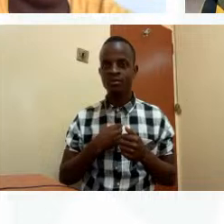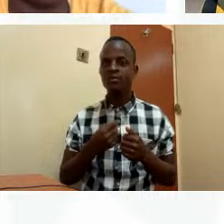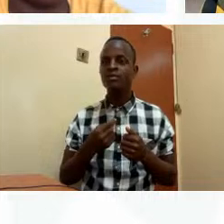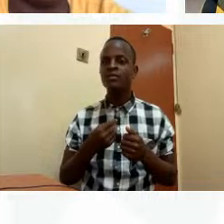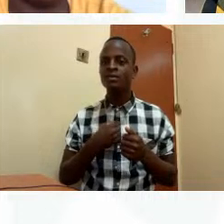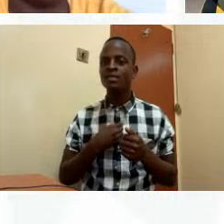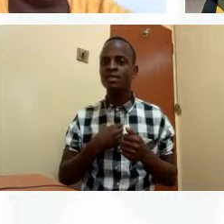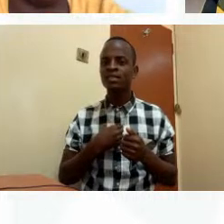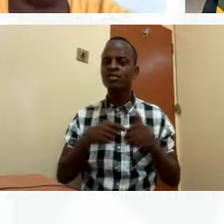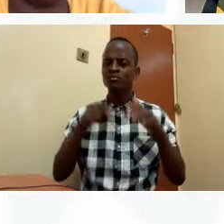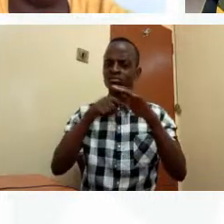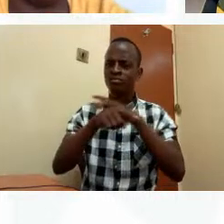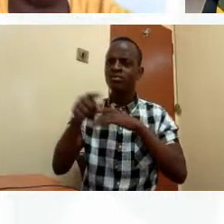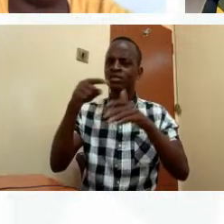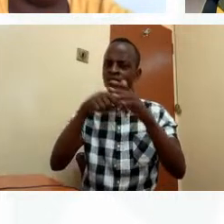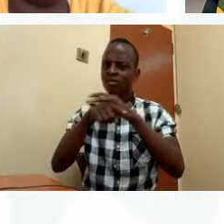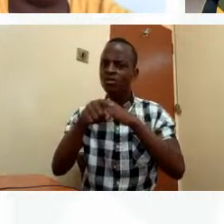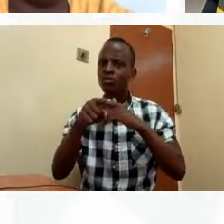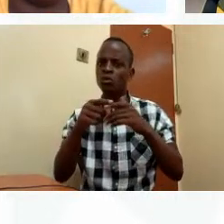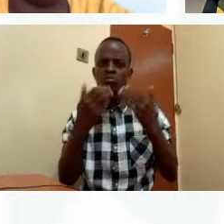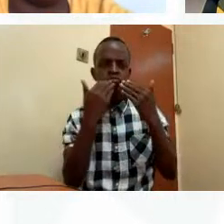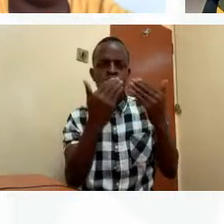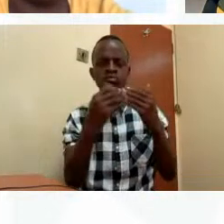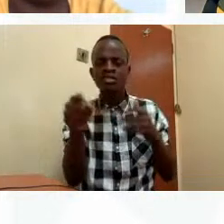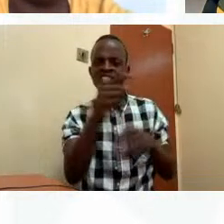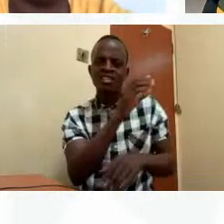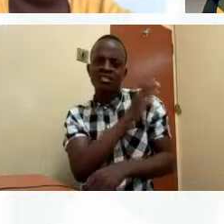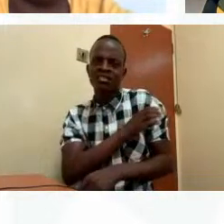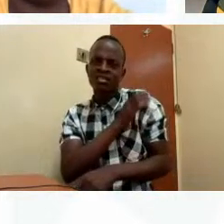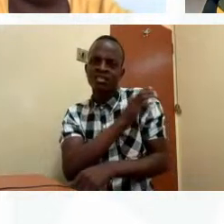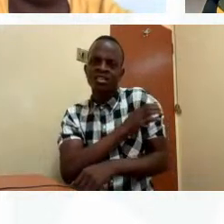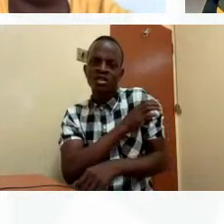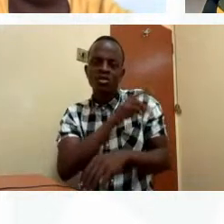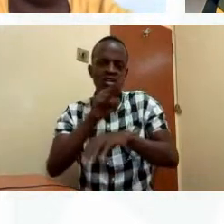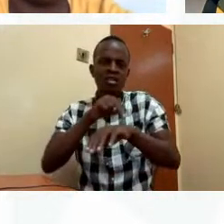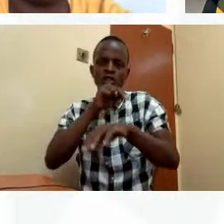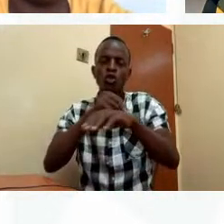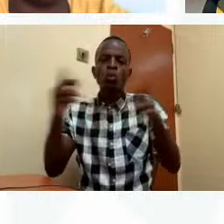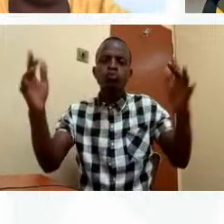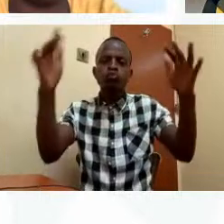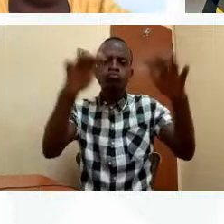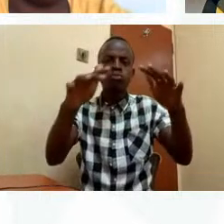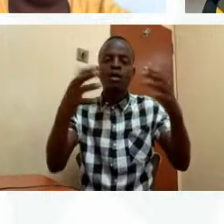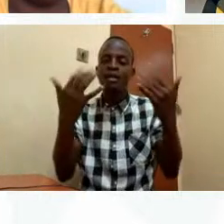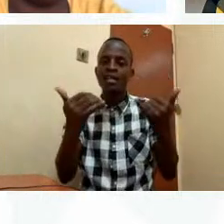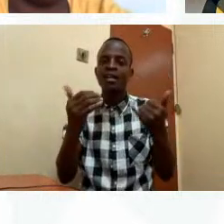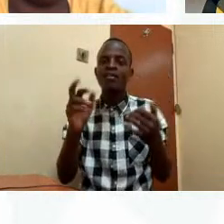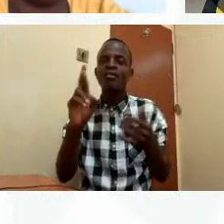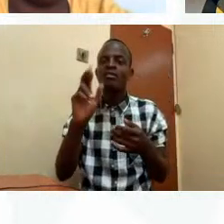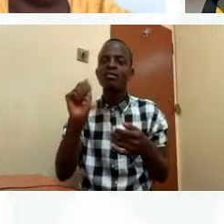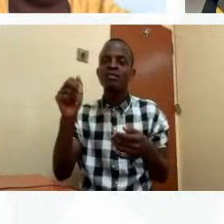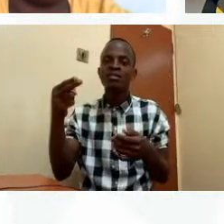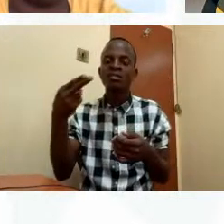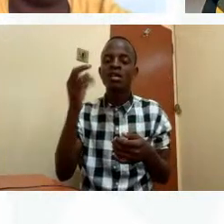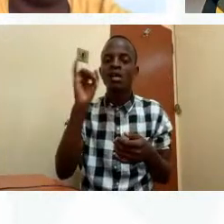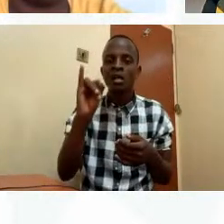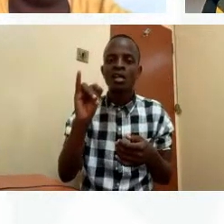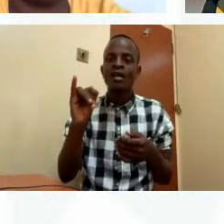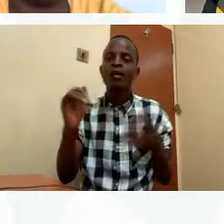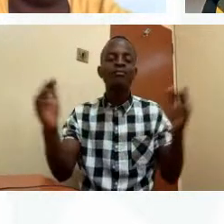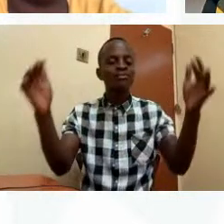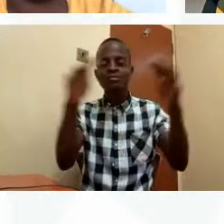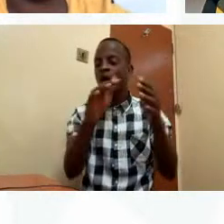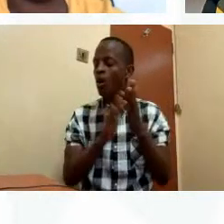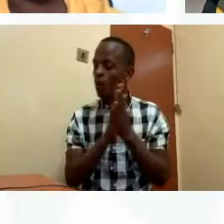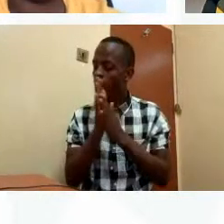been consistent from the time we started with the national conference, now regional conference that we are holding. They have been part of